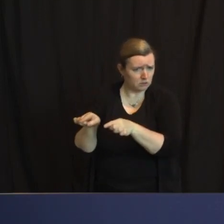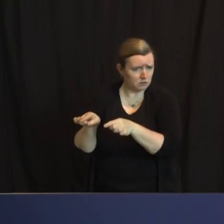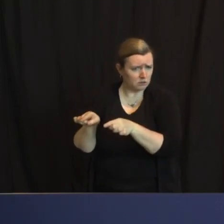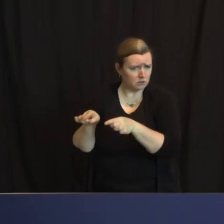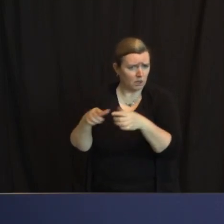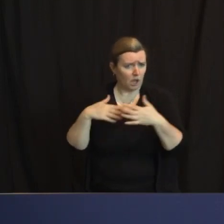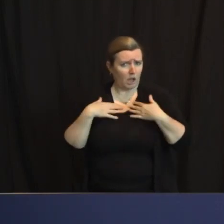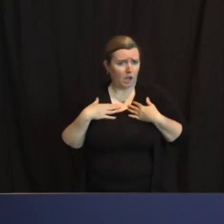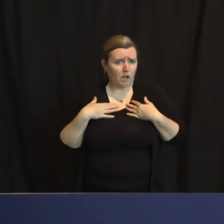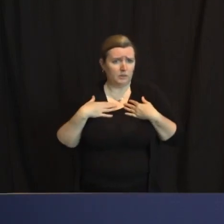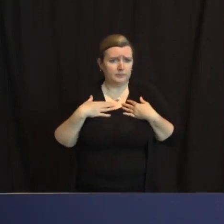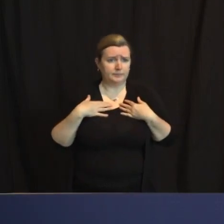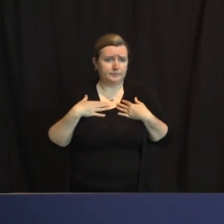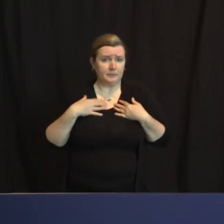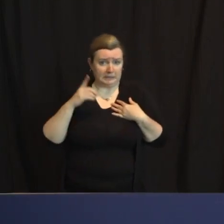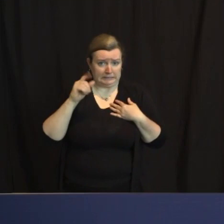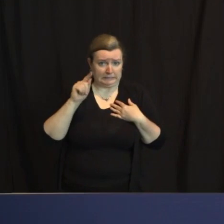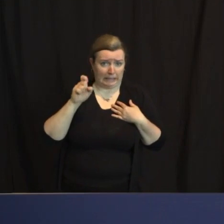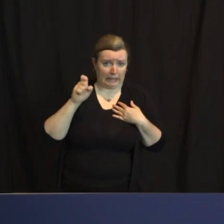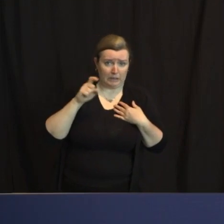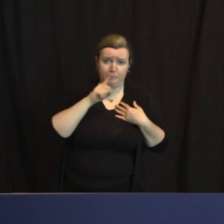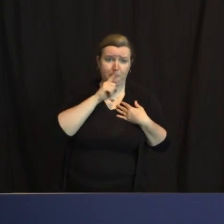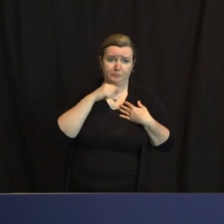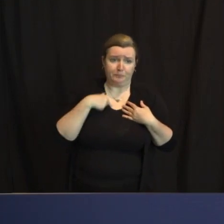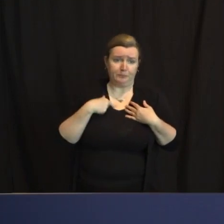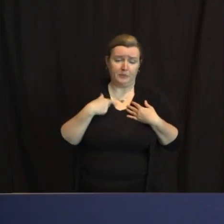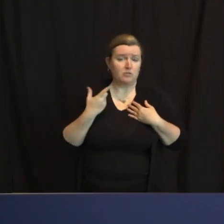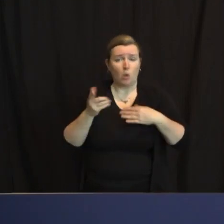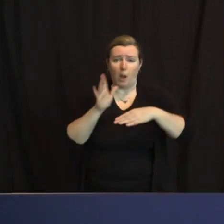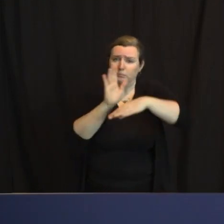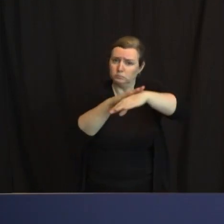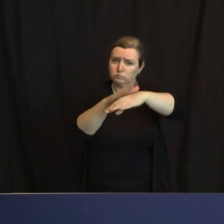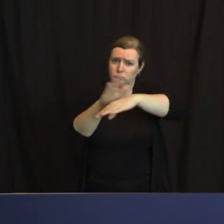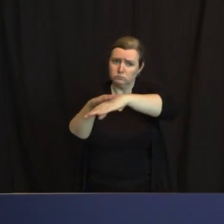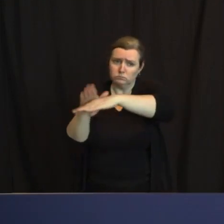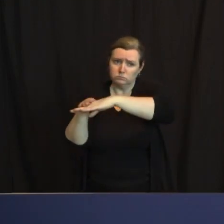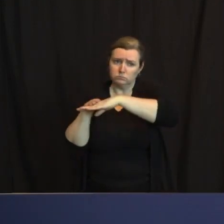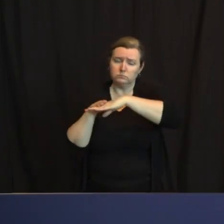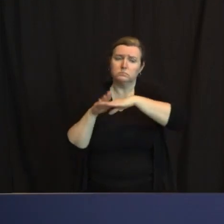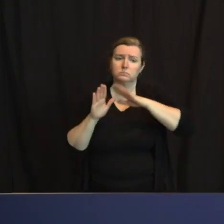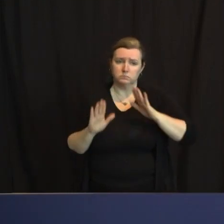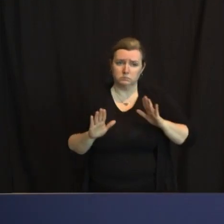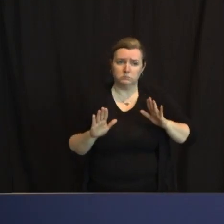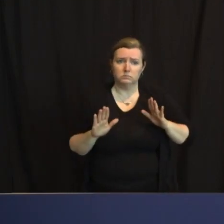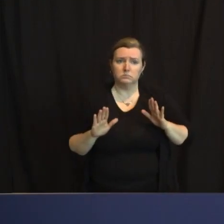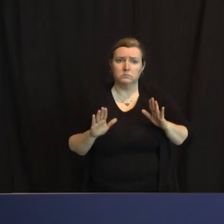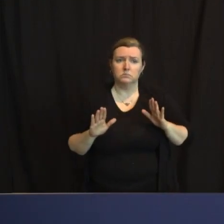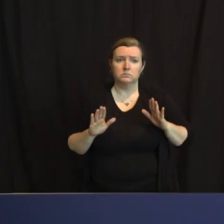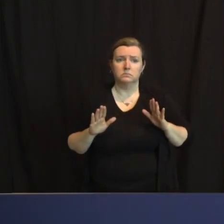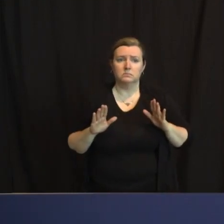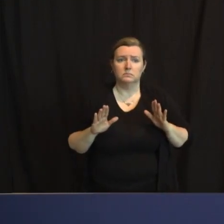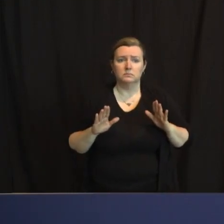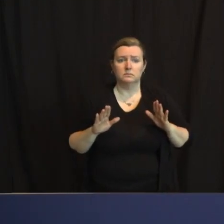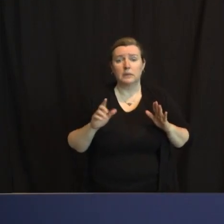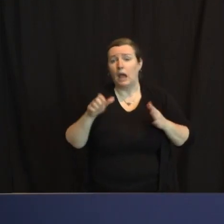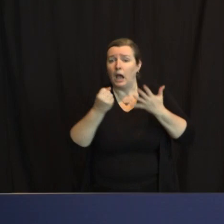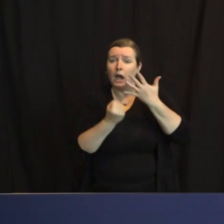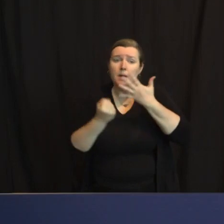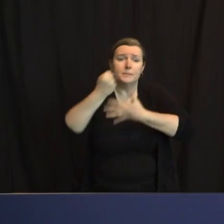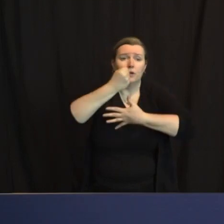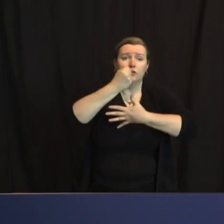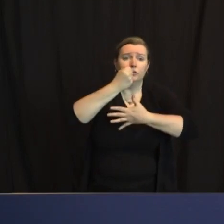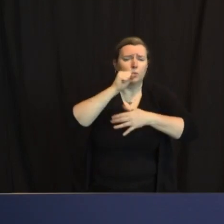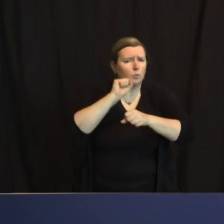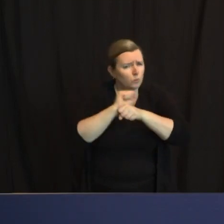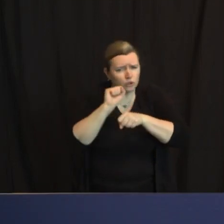on the dates, but I will say this, one of the high priority areas, not surprising, given it's May 7th, that we're working on